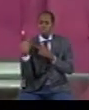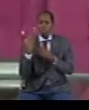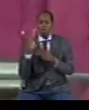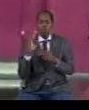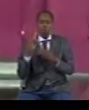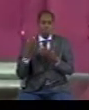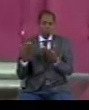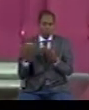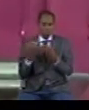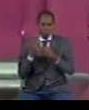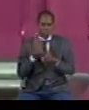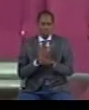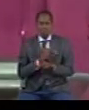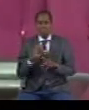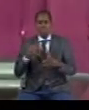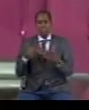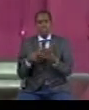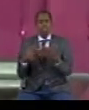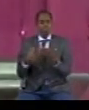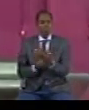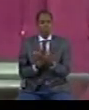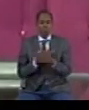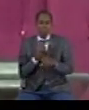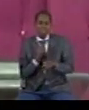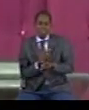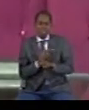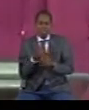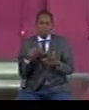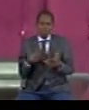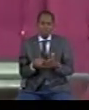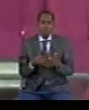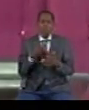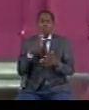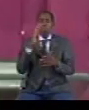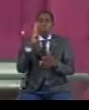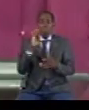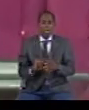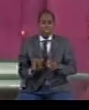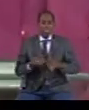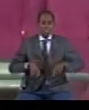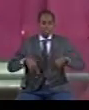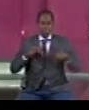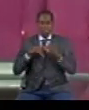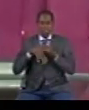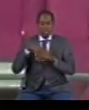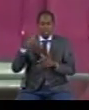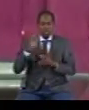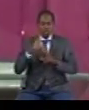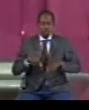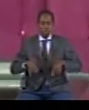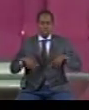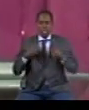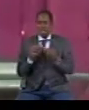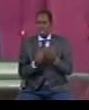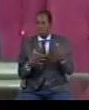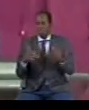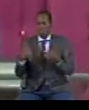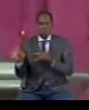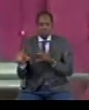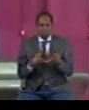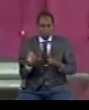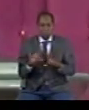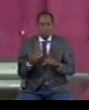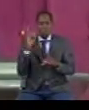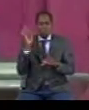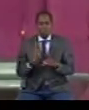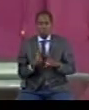conserving this gospel. We conserve the gospel by living it out. Your life, And everything you do is moderated